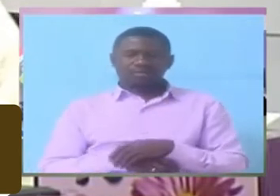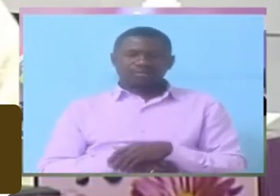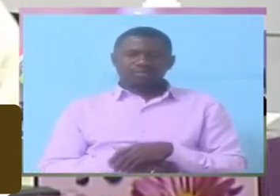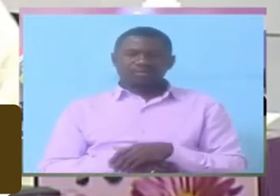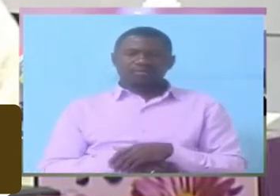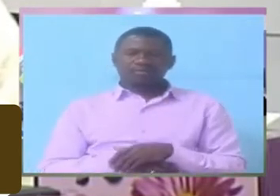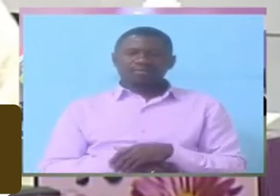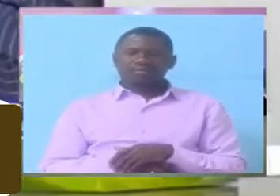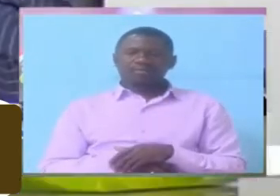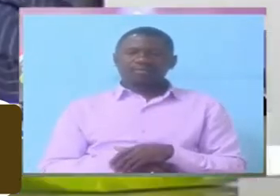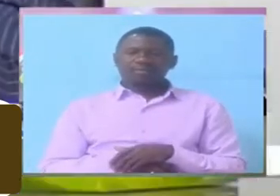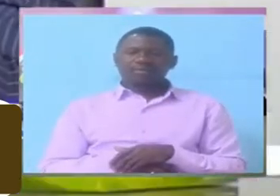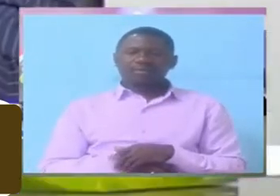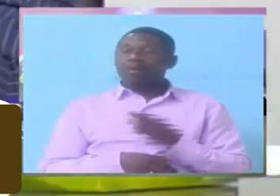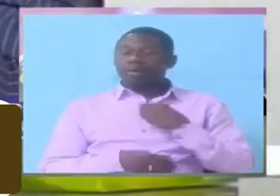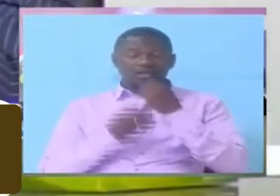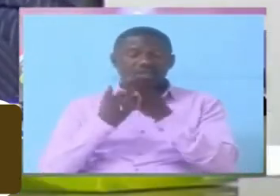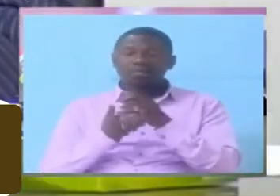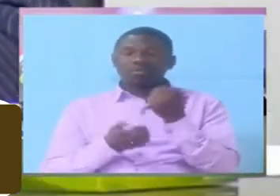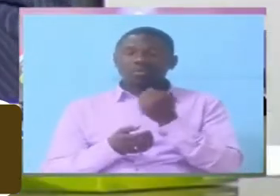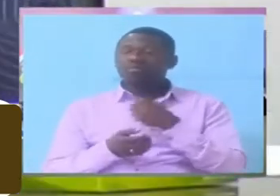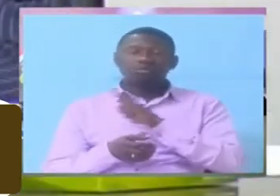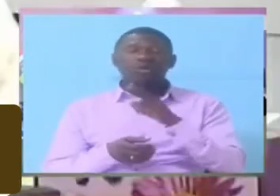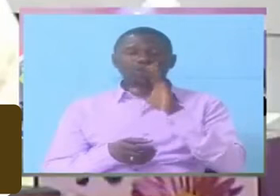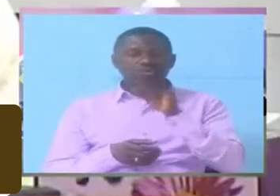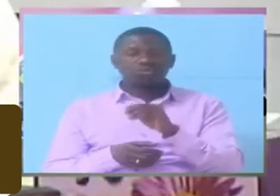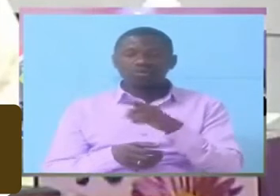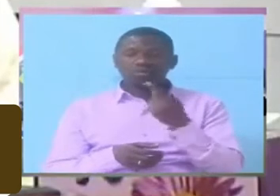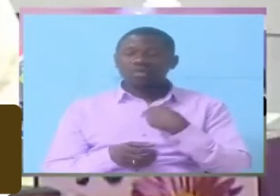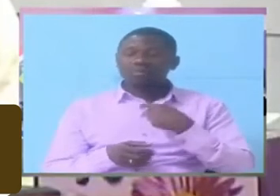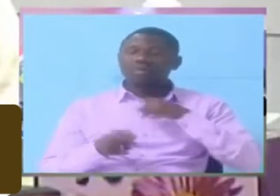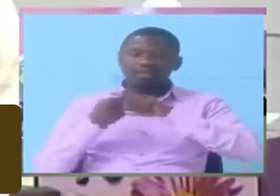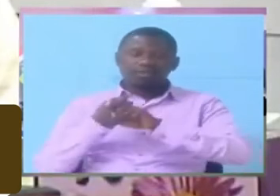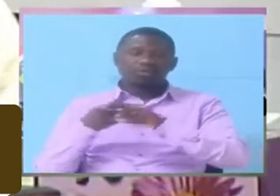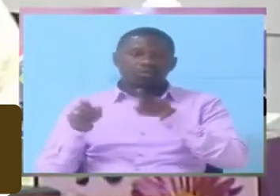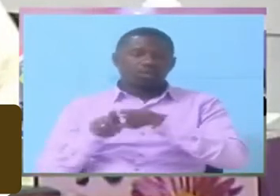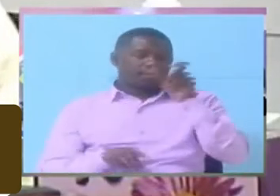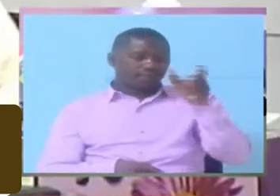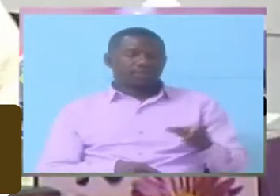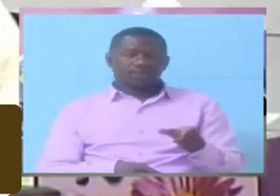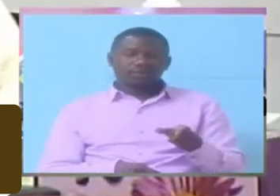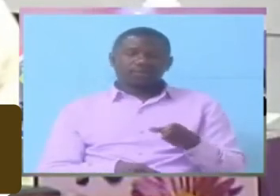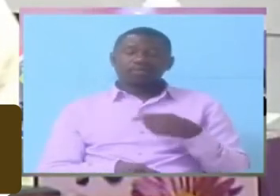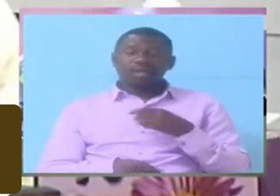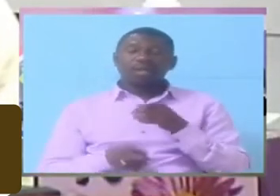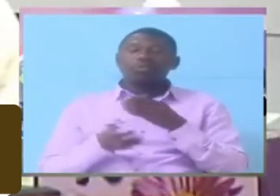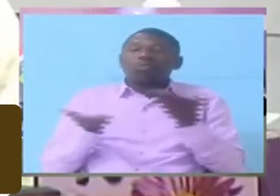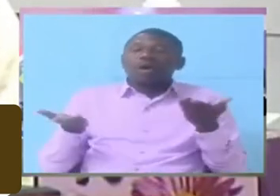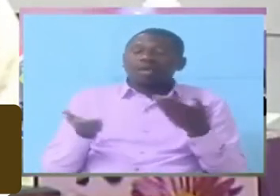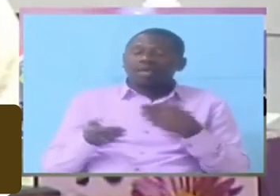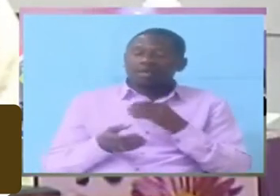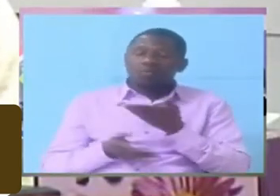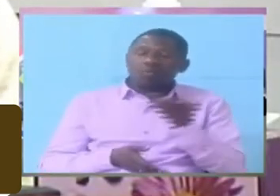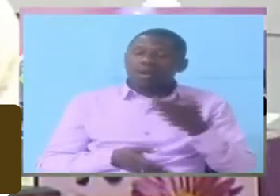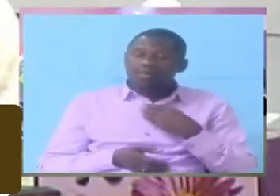I'm related to the person. Okay. And that's why I went further to tell you several other people that I don't even know.